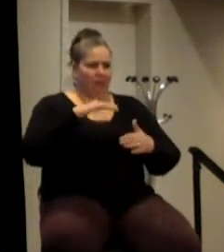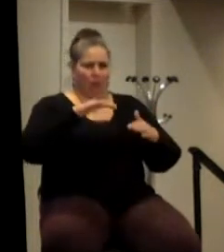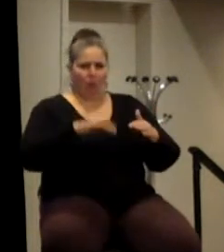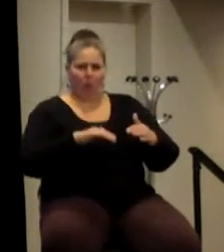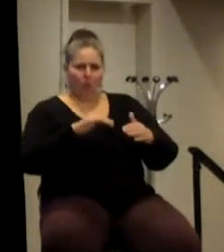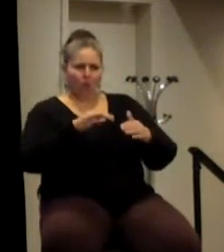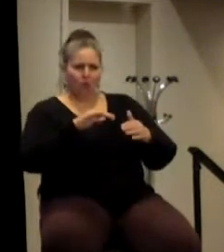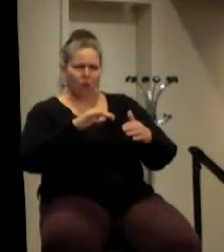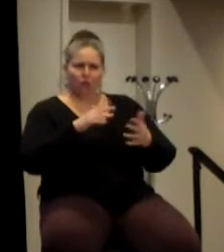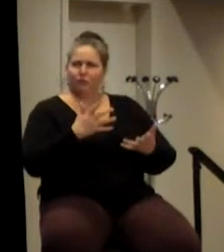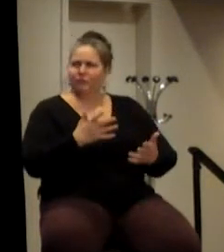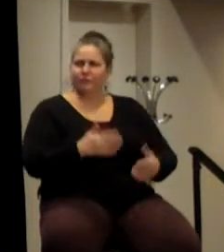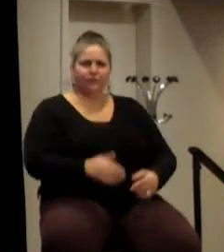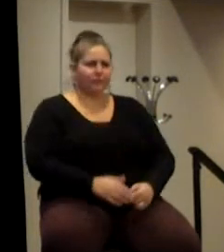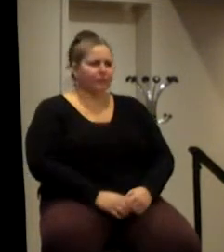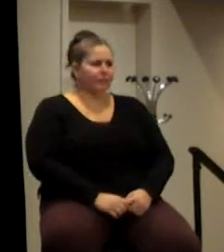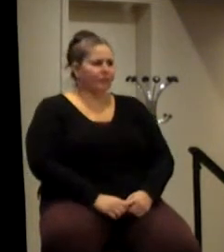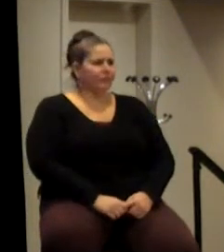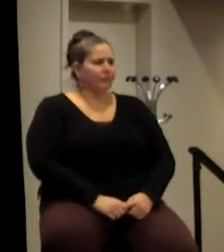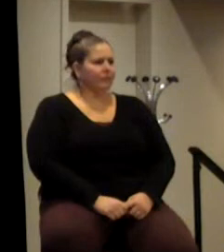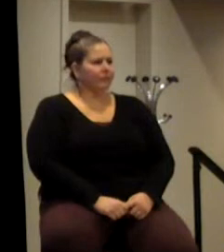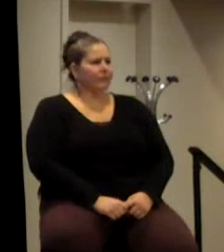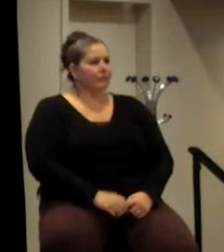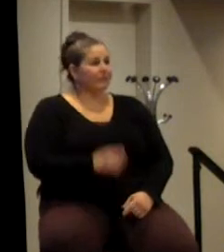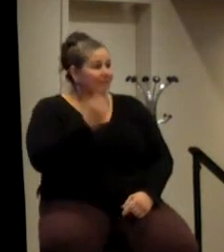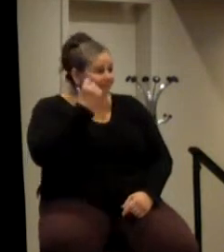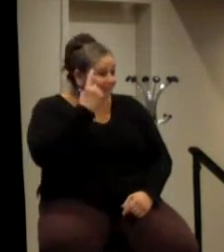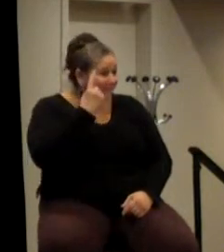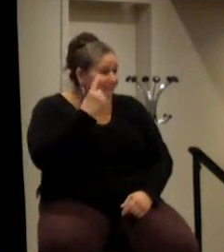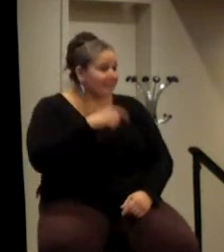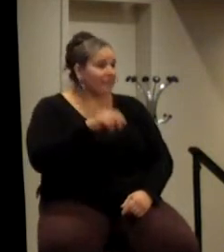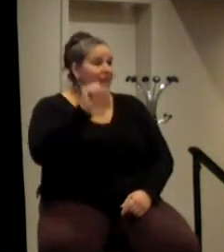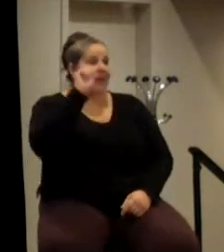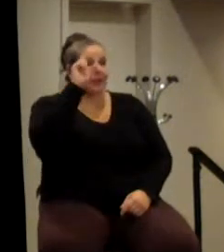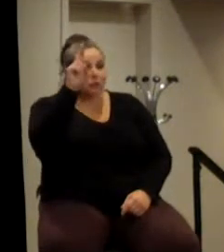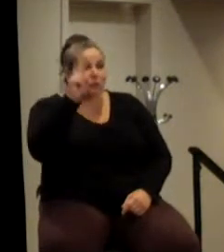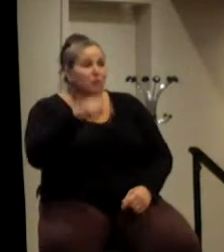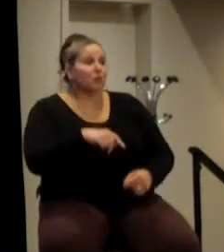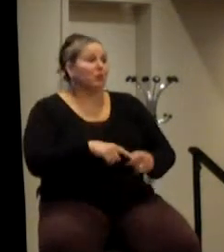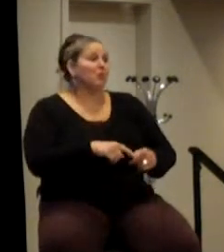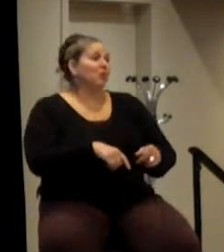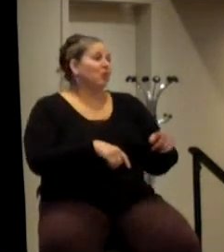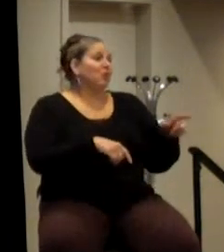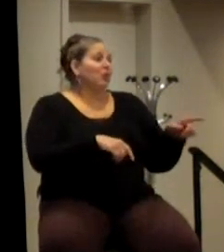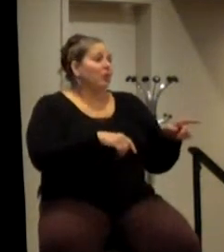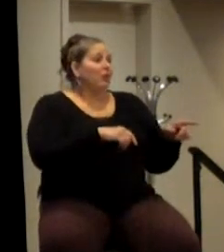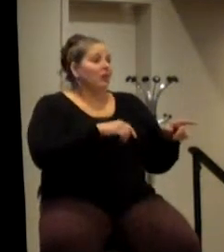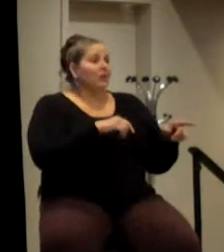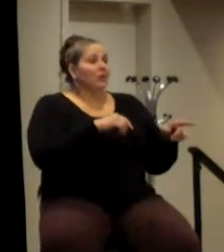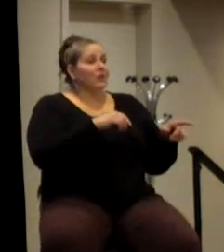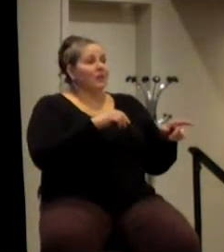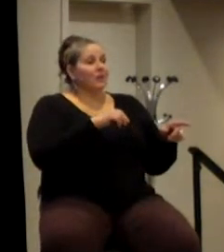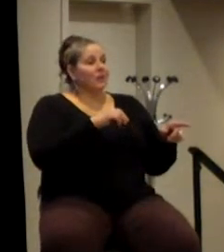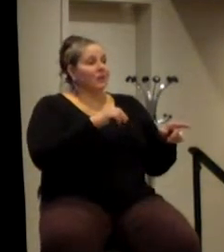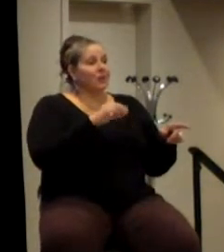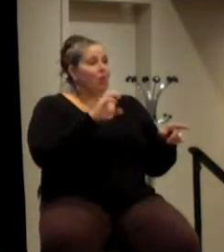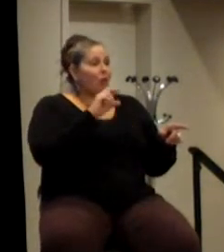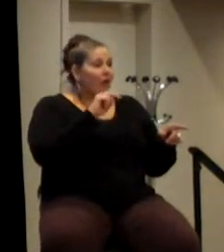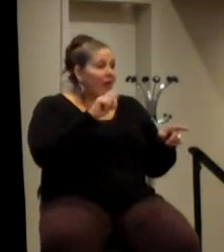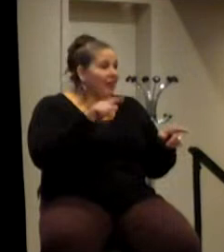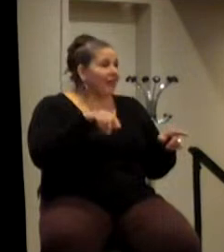and Cornell and some of the larger universities is 100 cases in 2